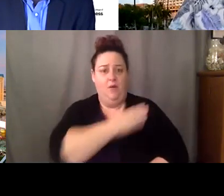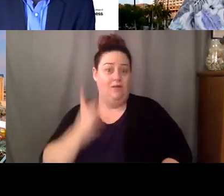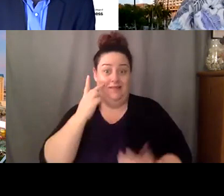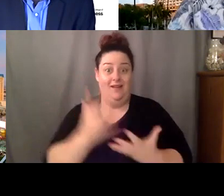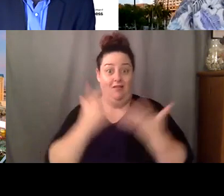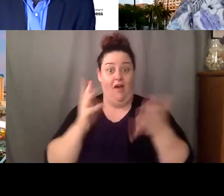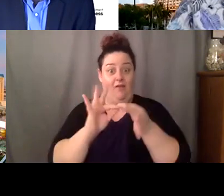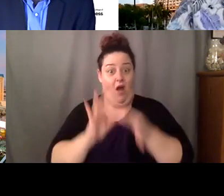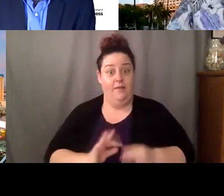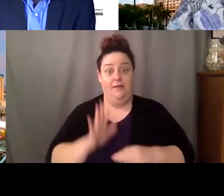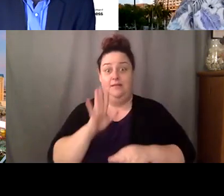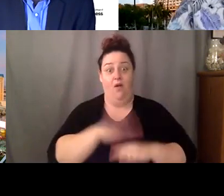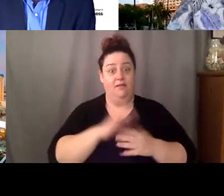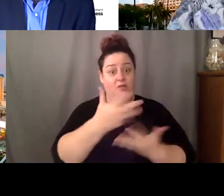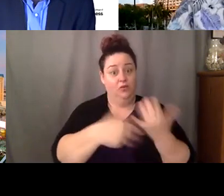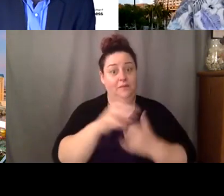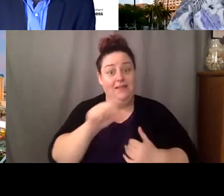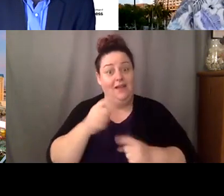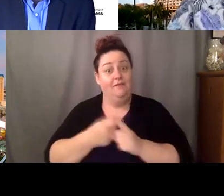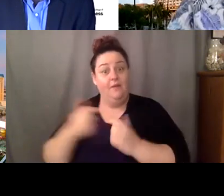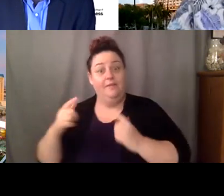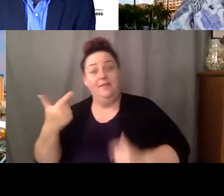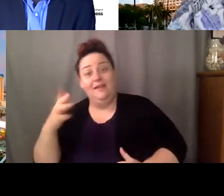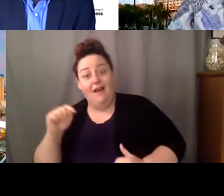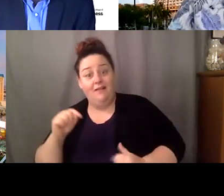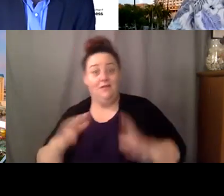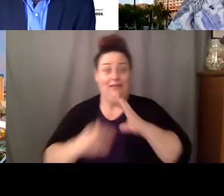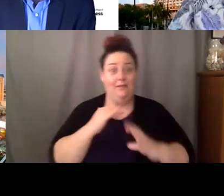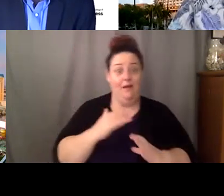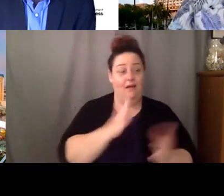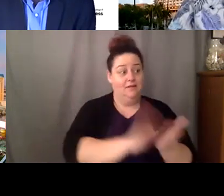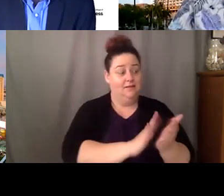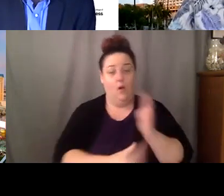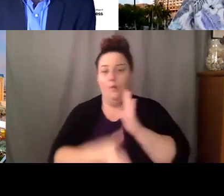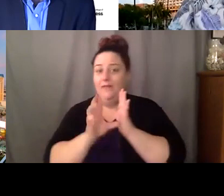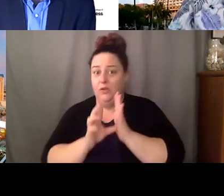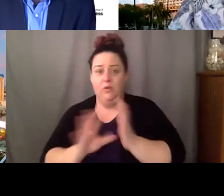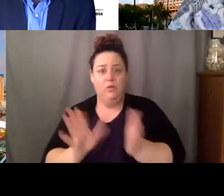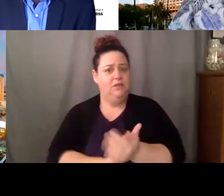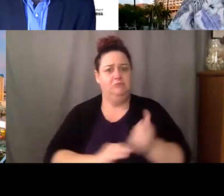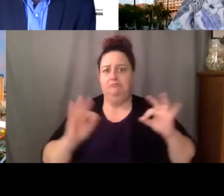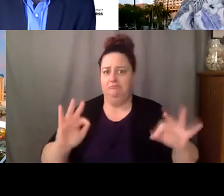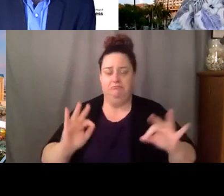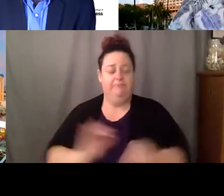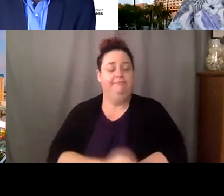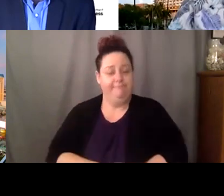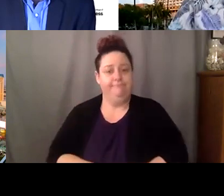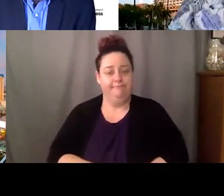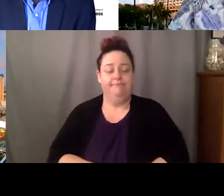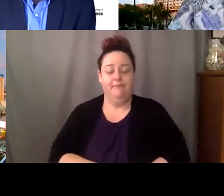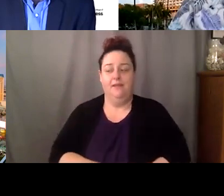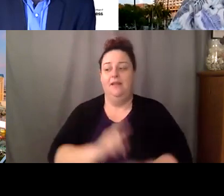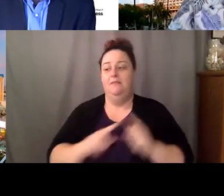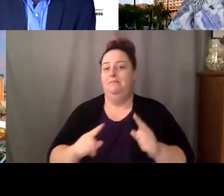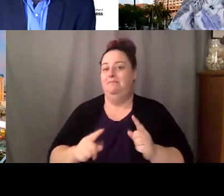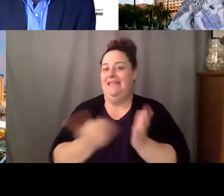comments, whether it's on social media, or emails or even on reviews. But that renewed